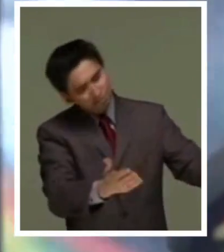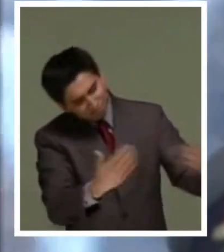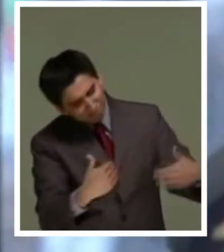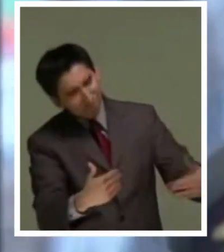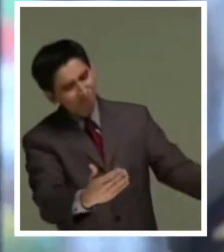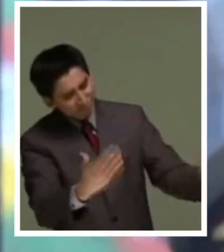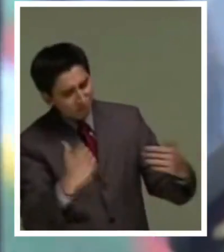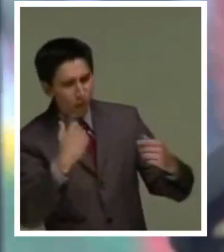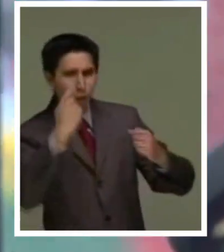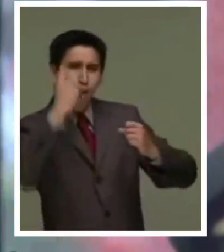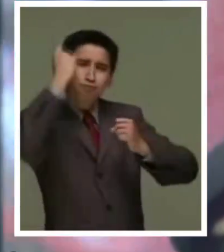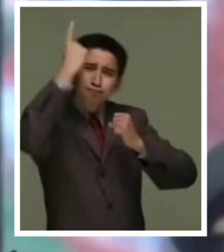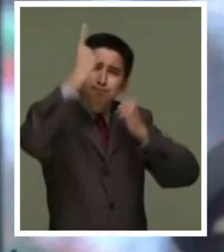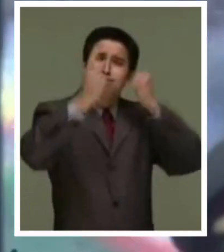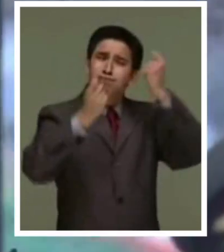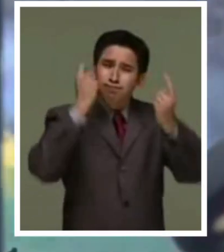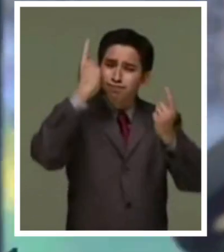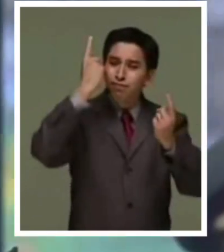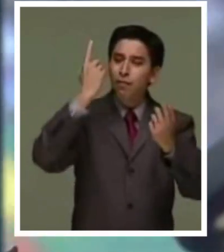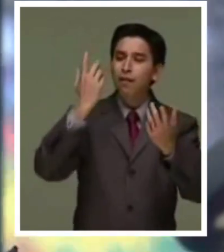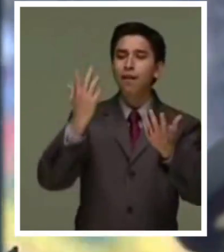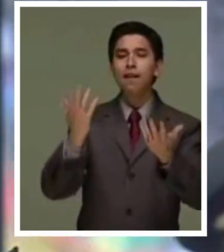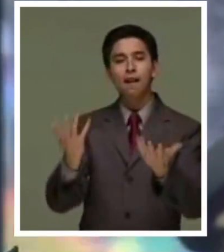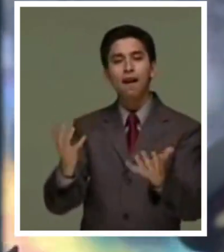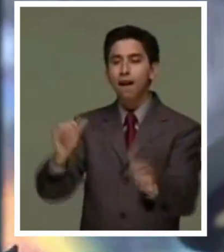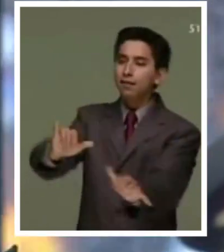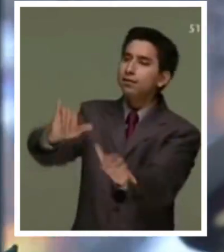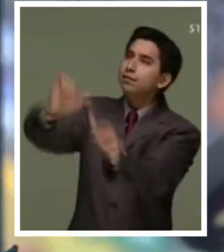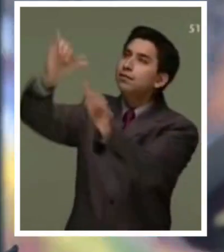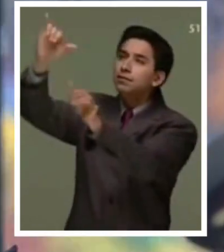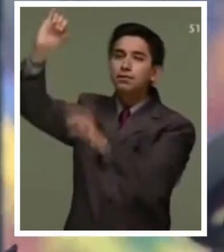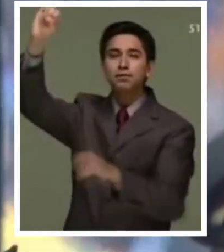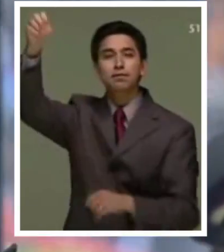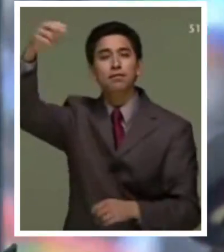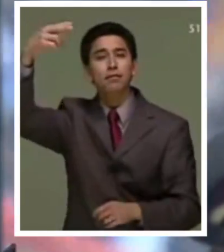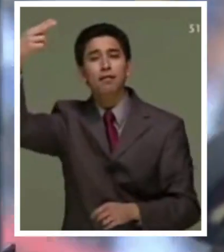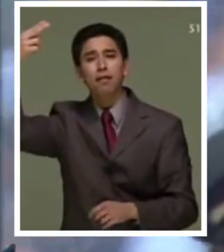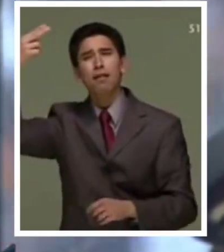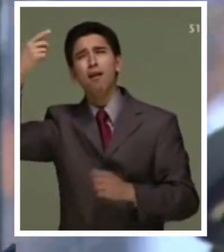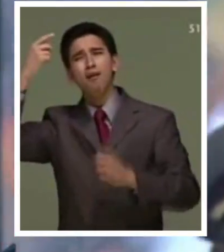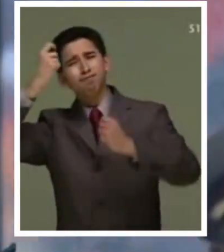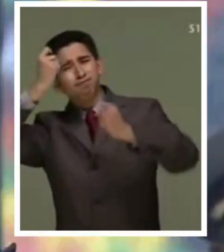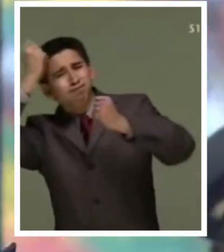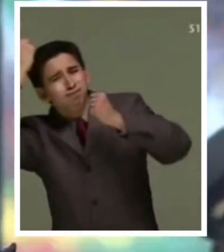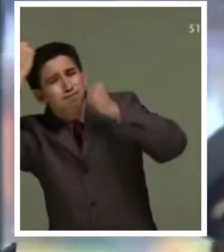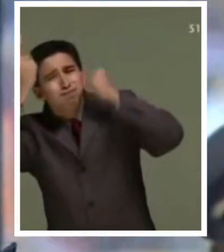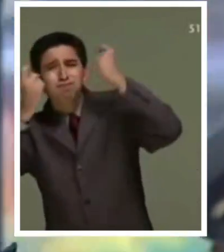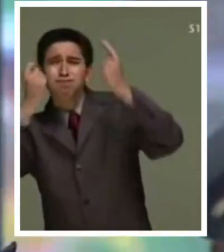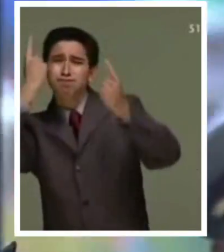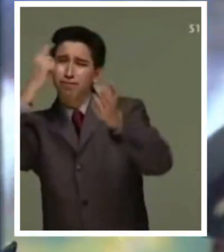I have fought against white domination, and I have fought against black domination.